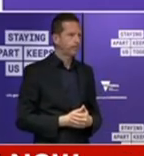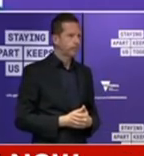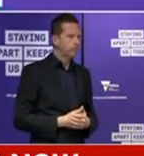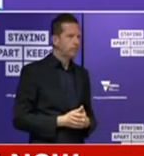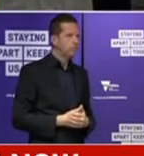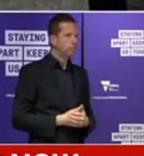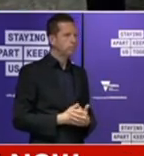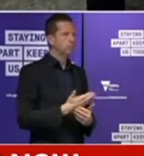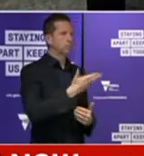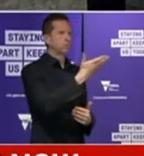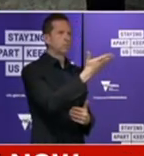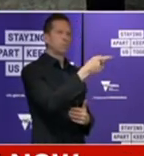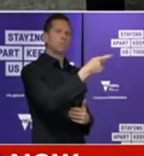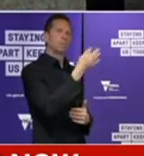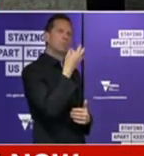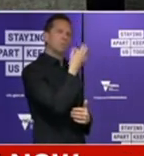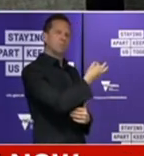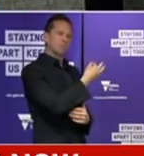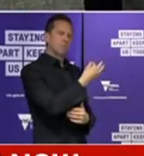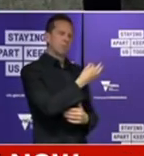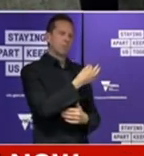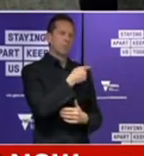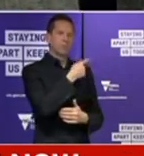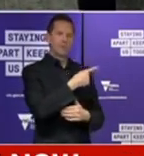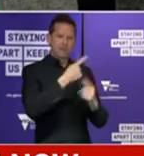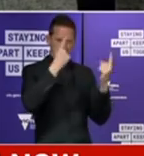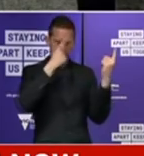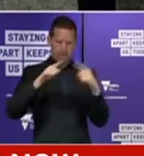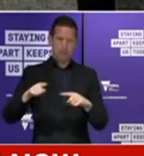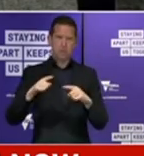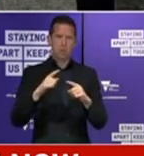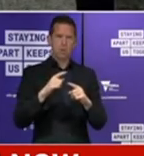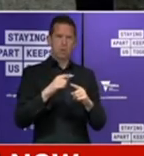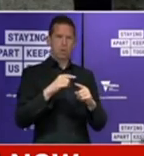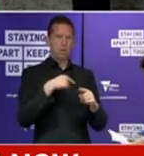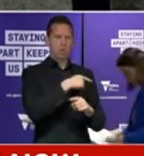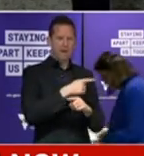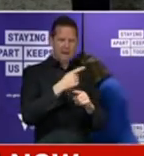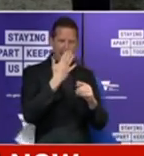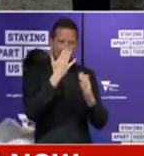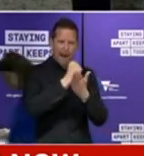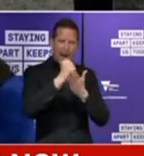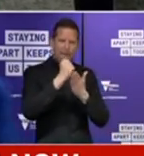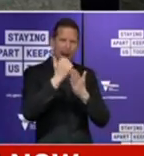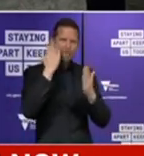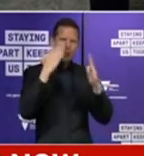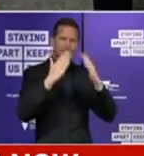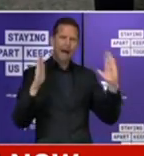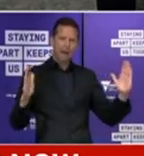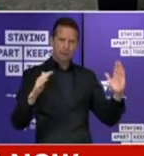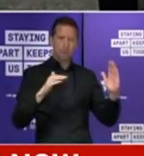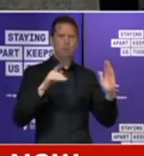figure might have been a day out. The DHHS figure today is 49.6%. It says Melbourne's fallen below that